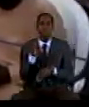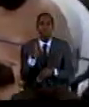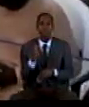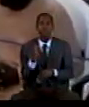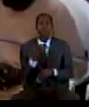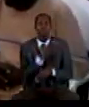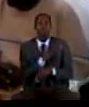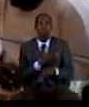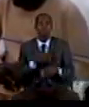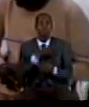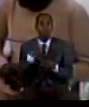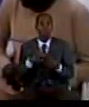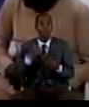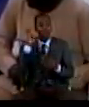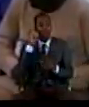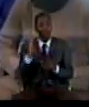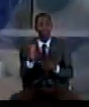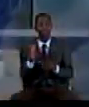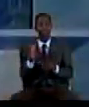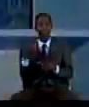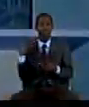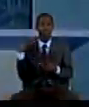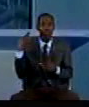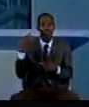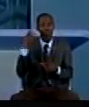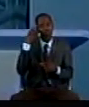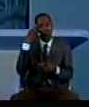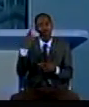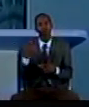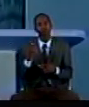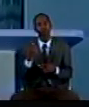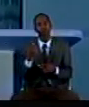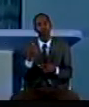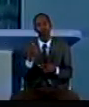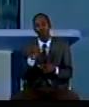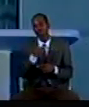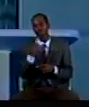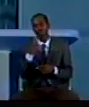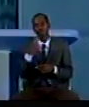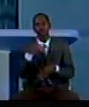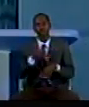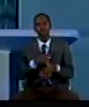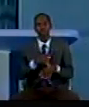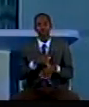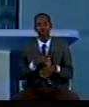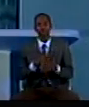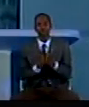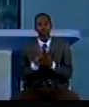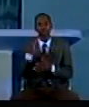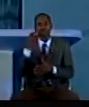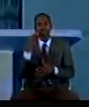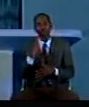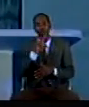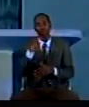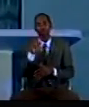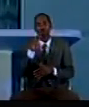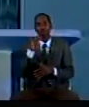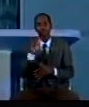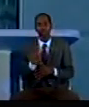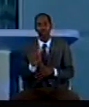And when I applied for admission at Ahmadu Bello University, Zaria, I was at a December retreat campground in